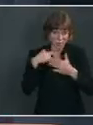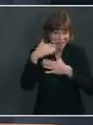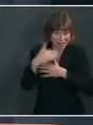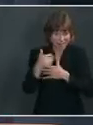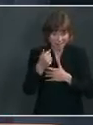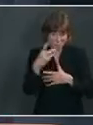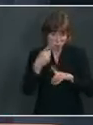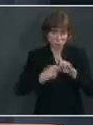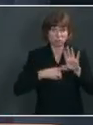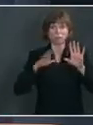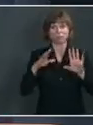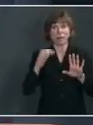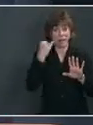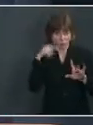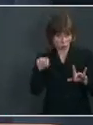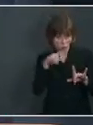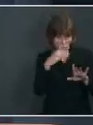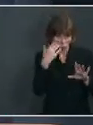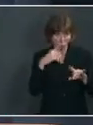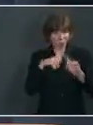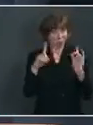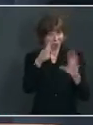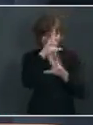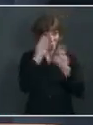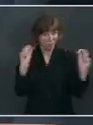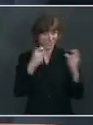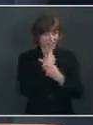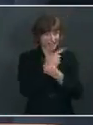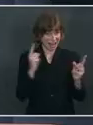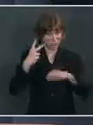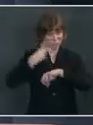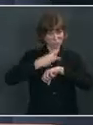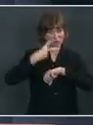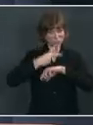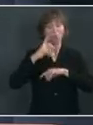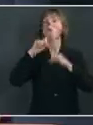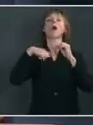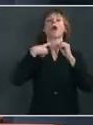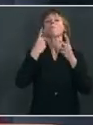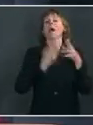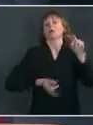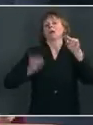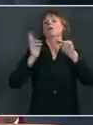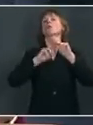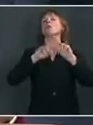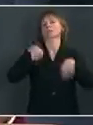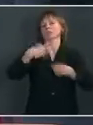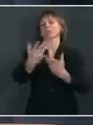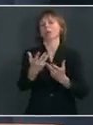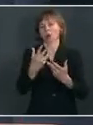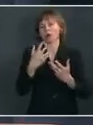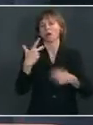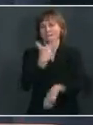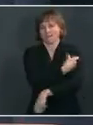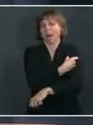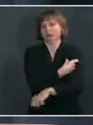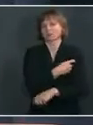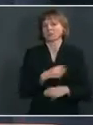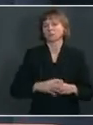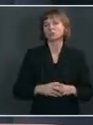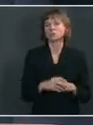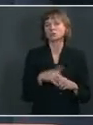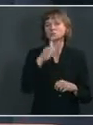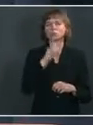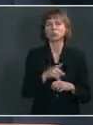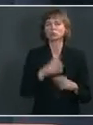people watching don't know, the president made an announcement just 2 days ago about increasing the supply of vaccines to ensure that we